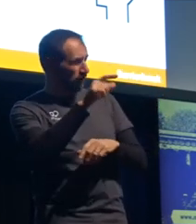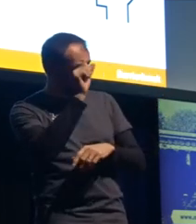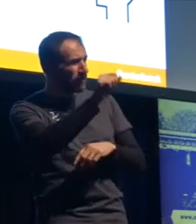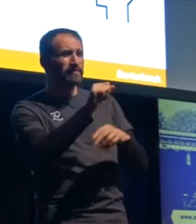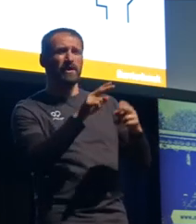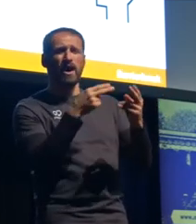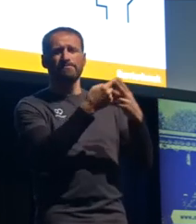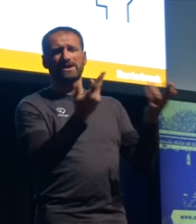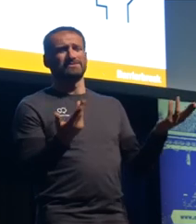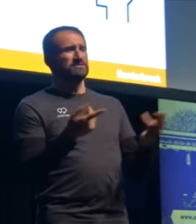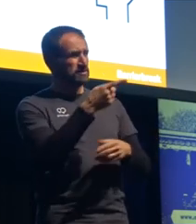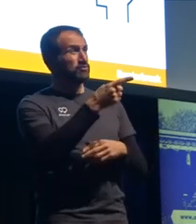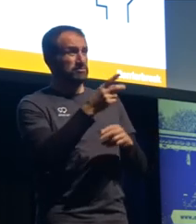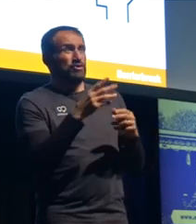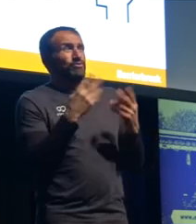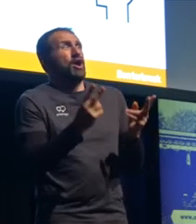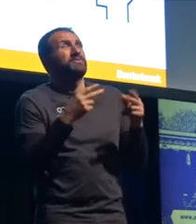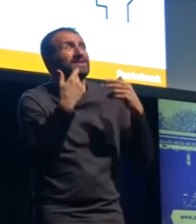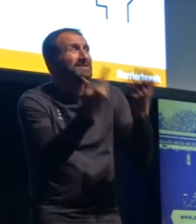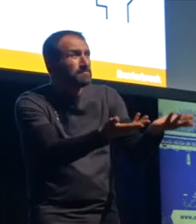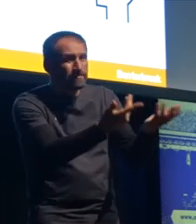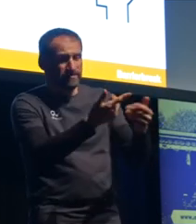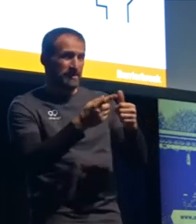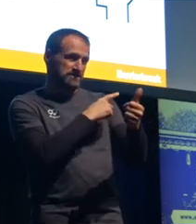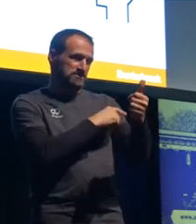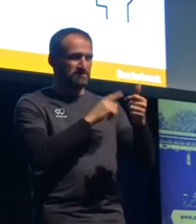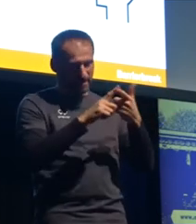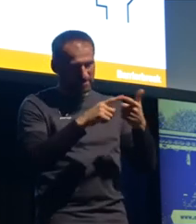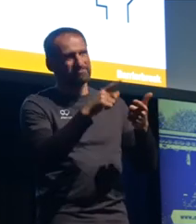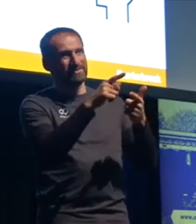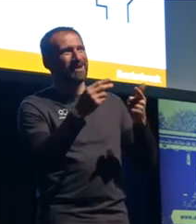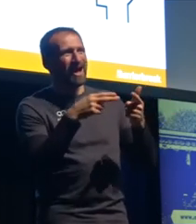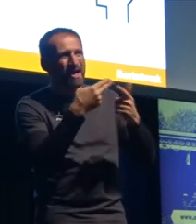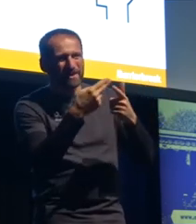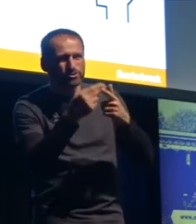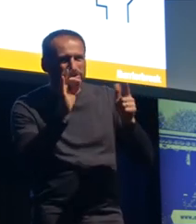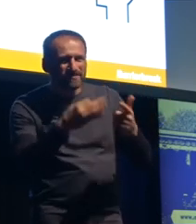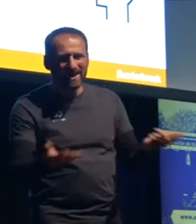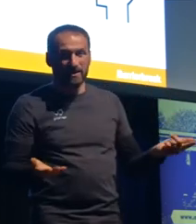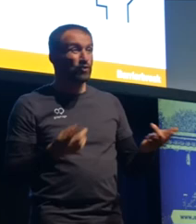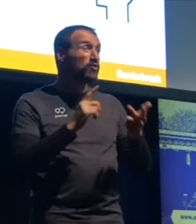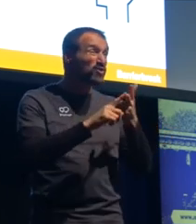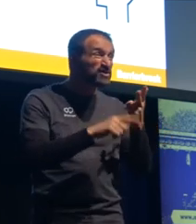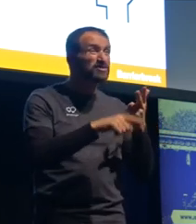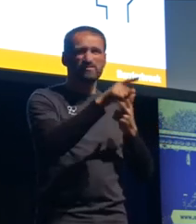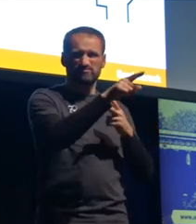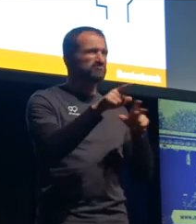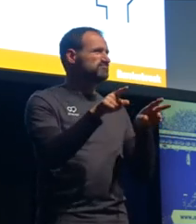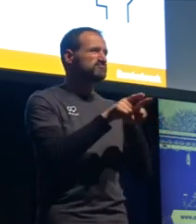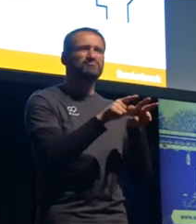that they, first of all, exist, that they're adaptable, and they deserve the same kind of opportunities